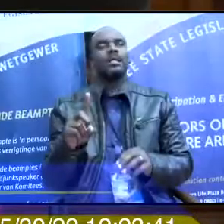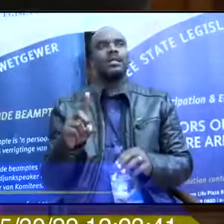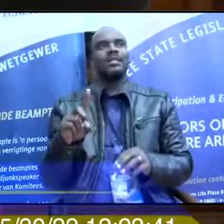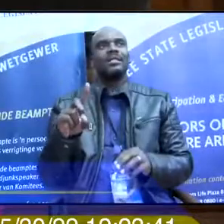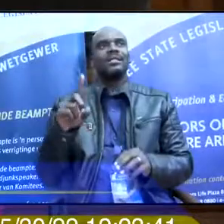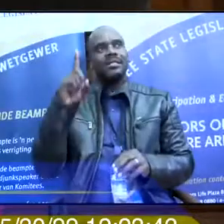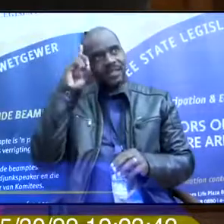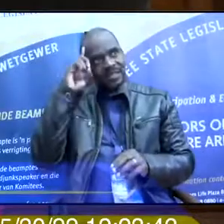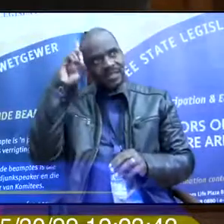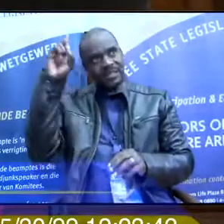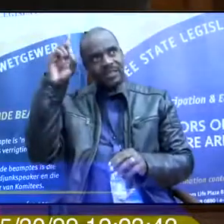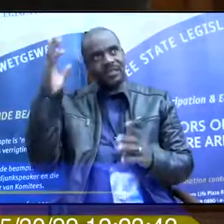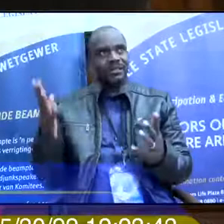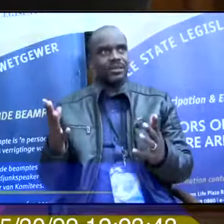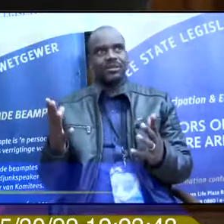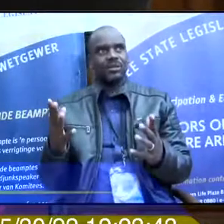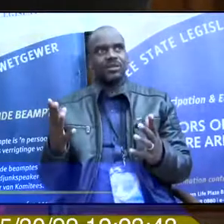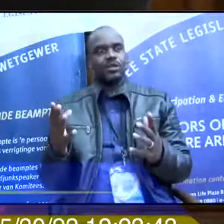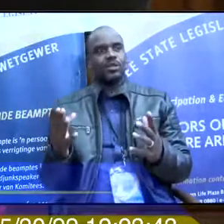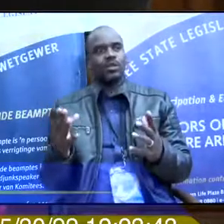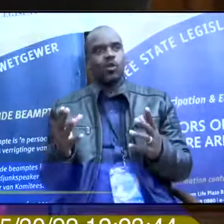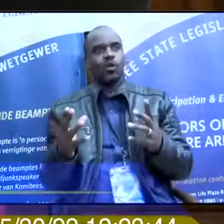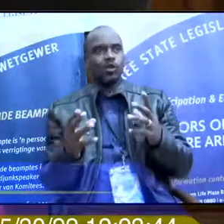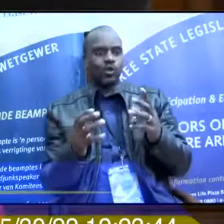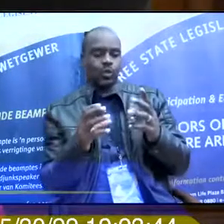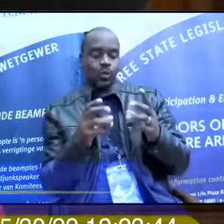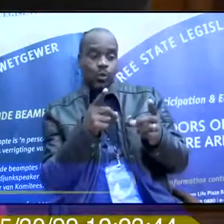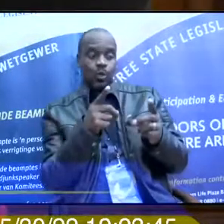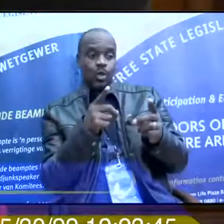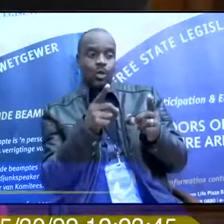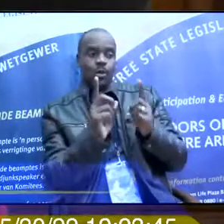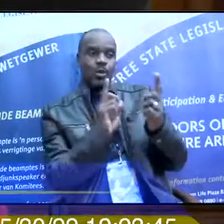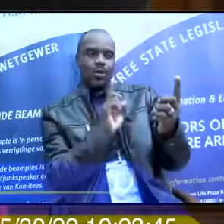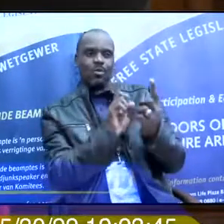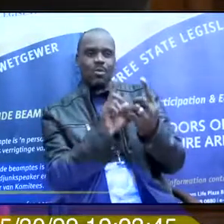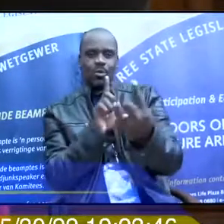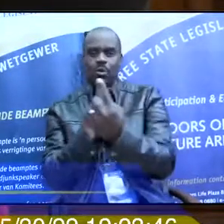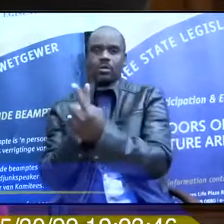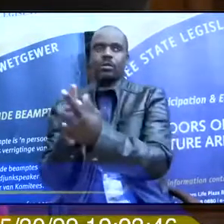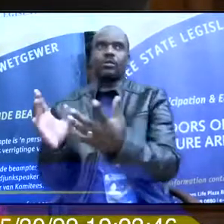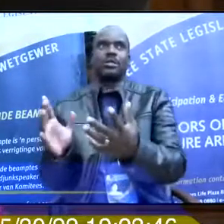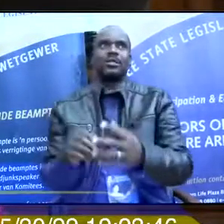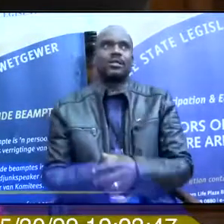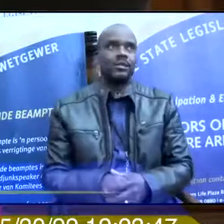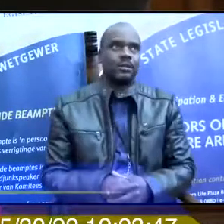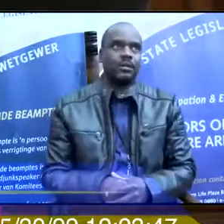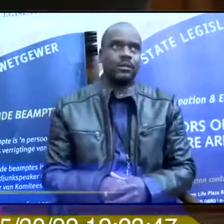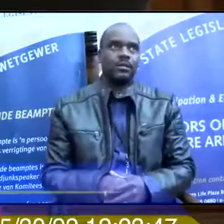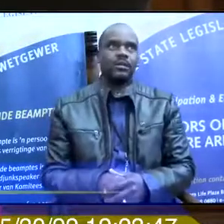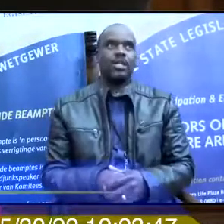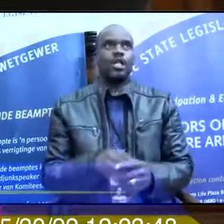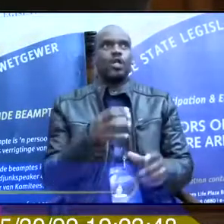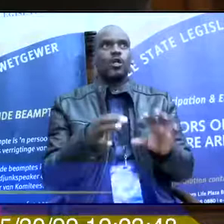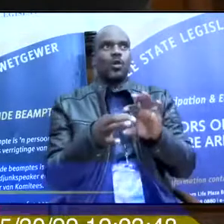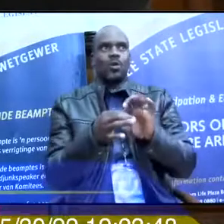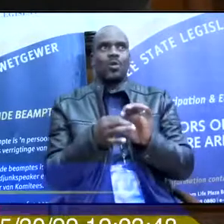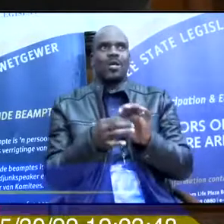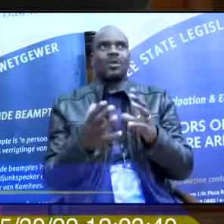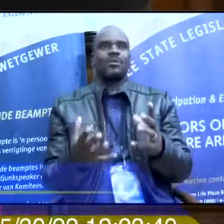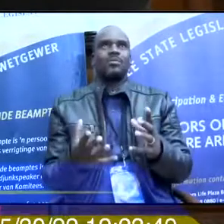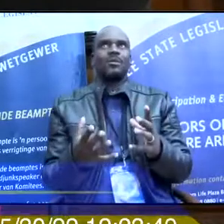during those consultations is the sense of working from home working from home is a very